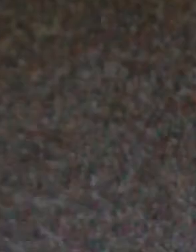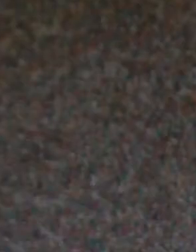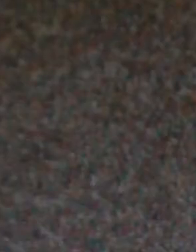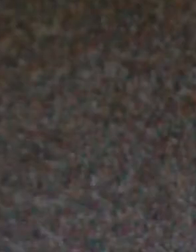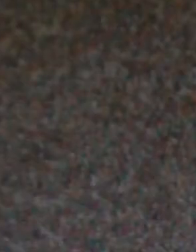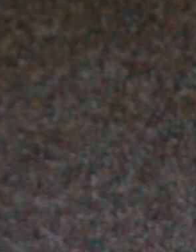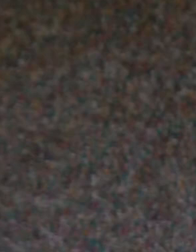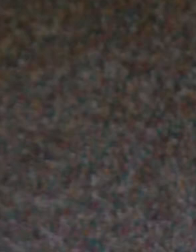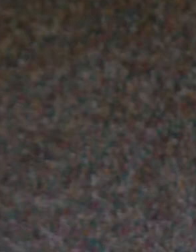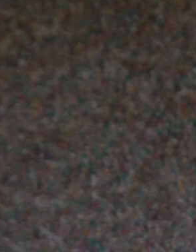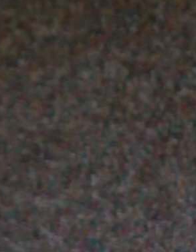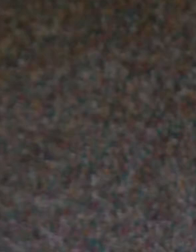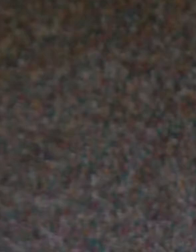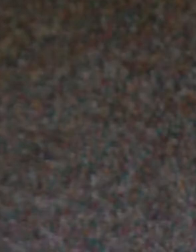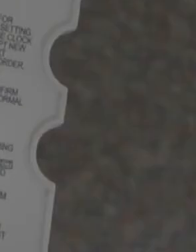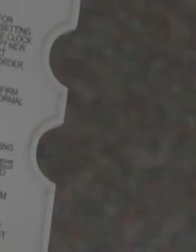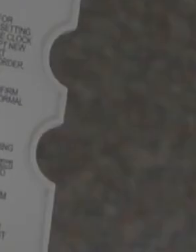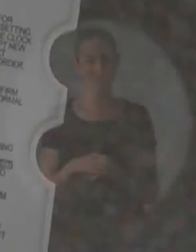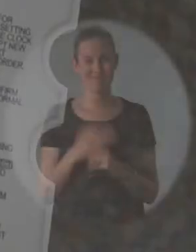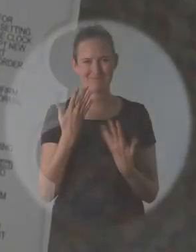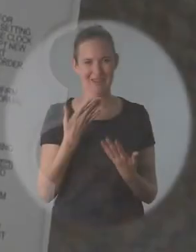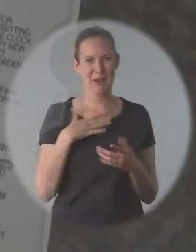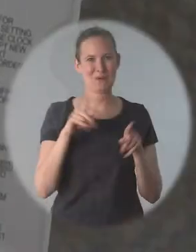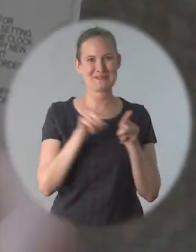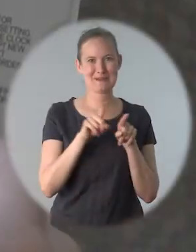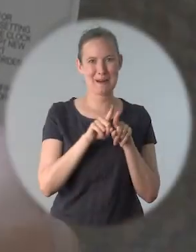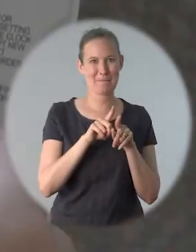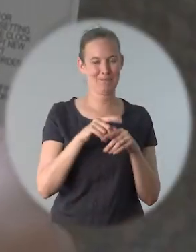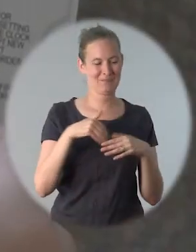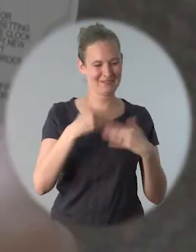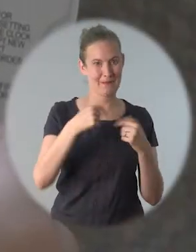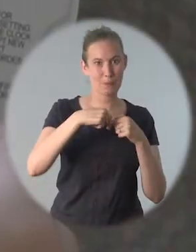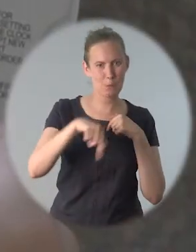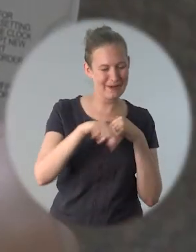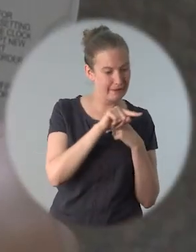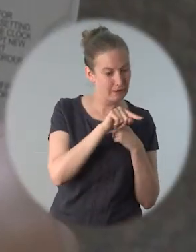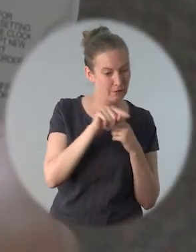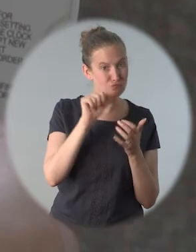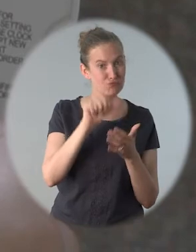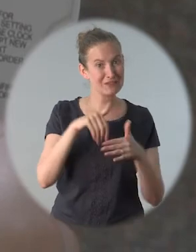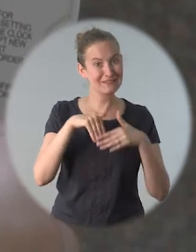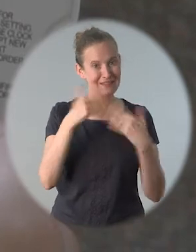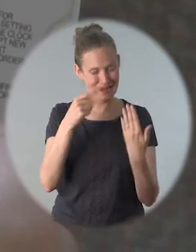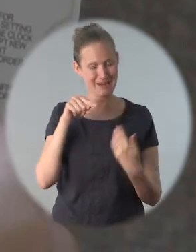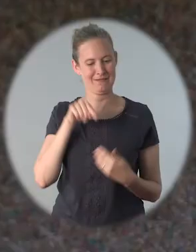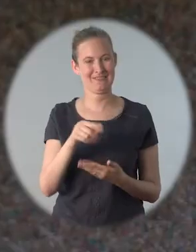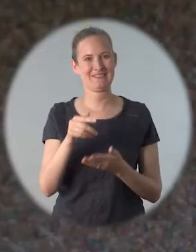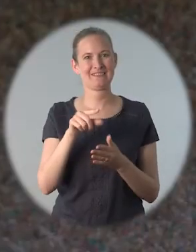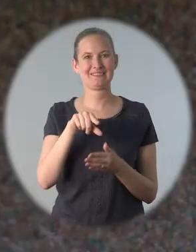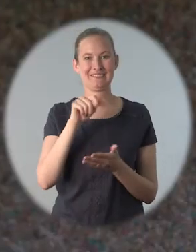Now I do the same for the day of the week. I press set to save and return to normal mode.